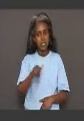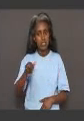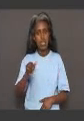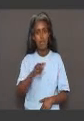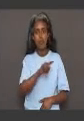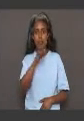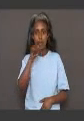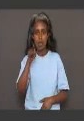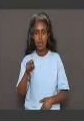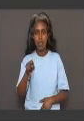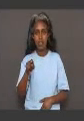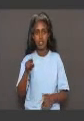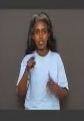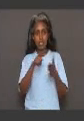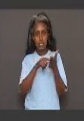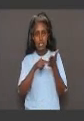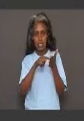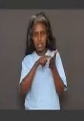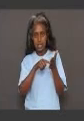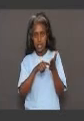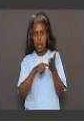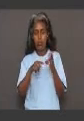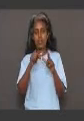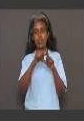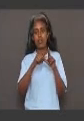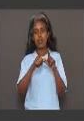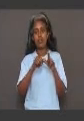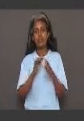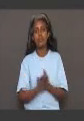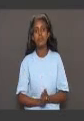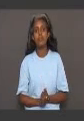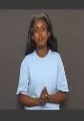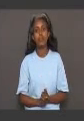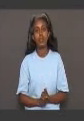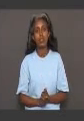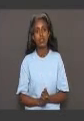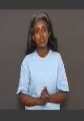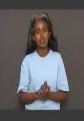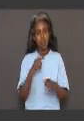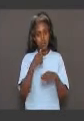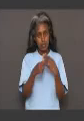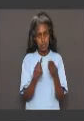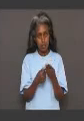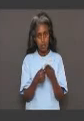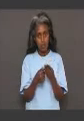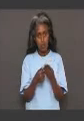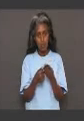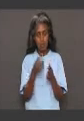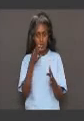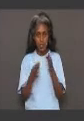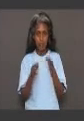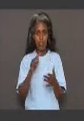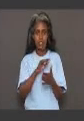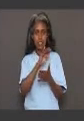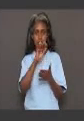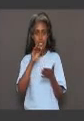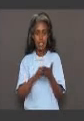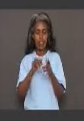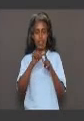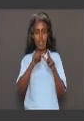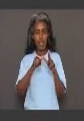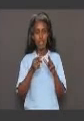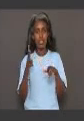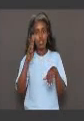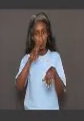arc as the inscribed angle. So, if the central angle is